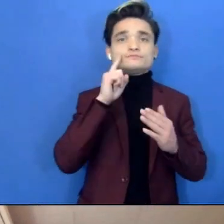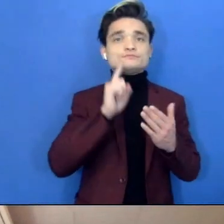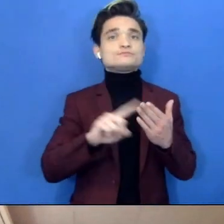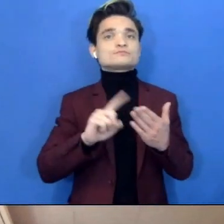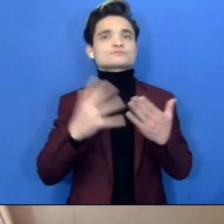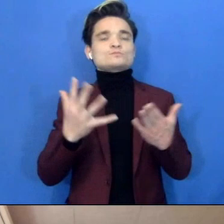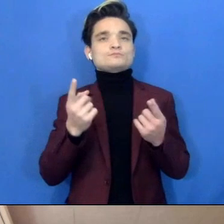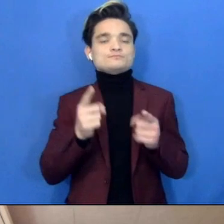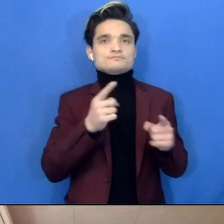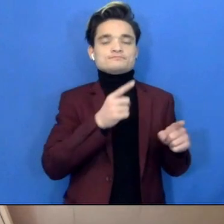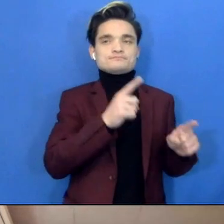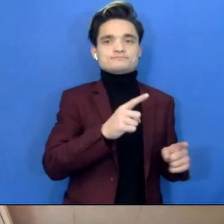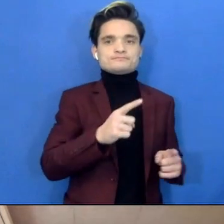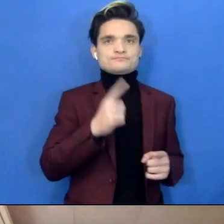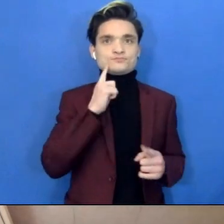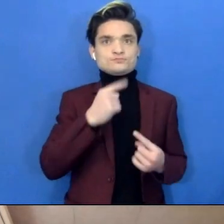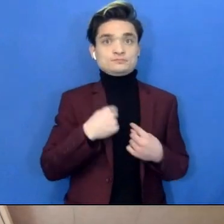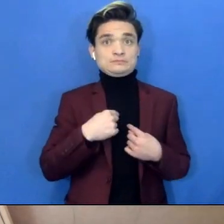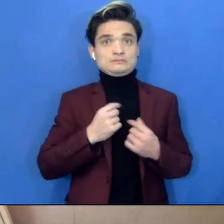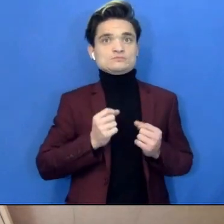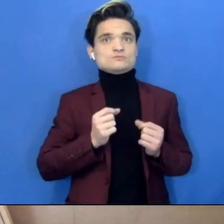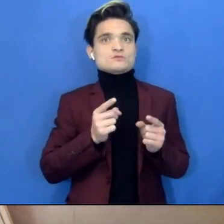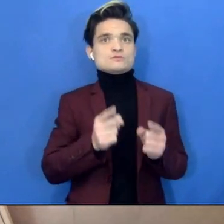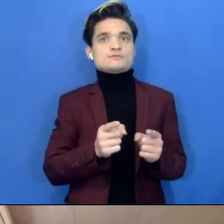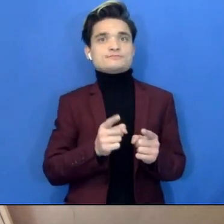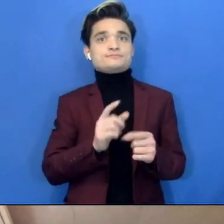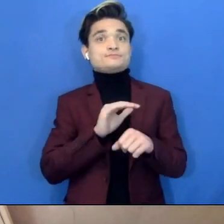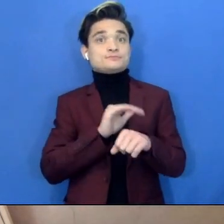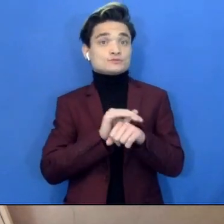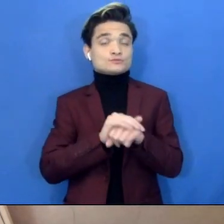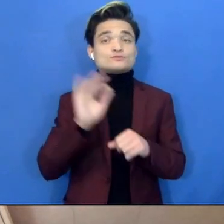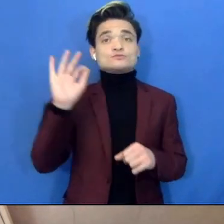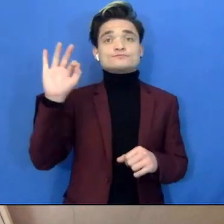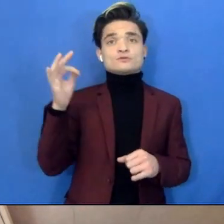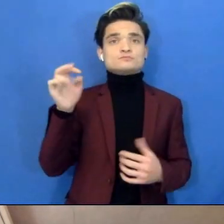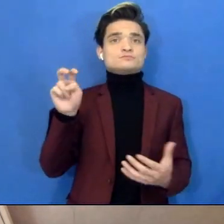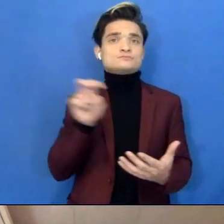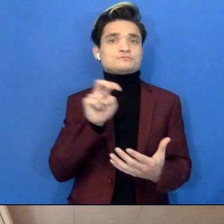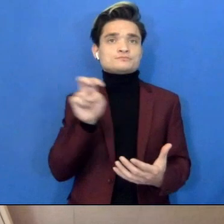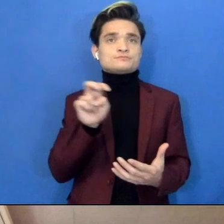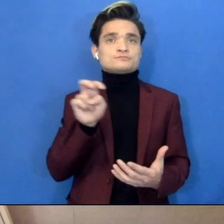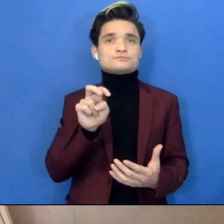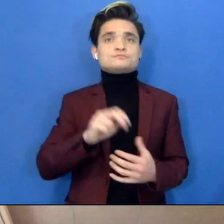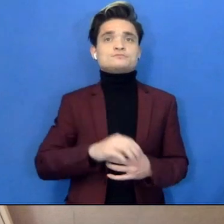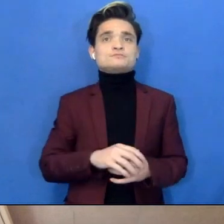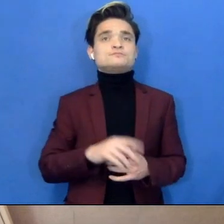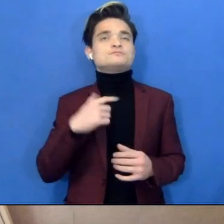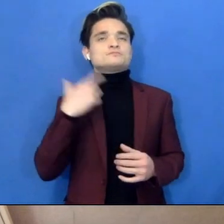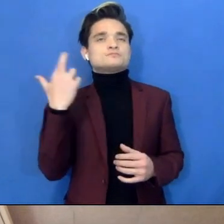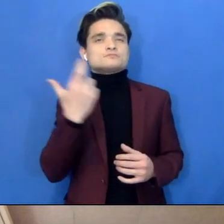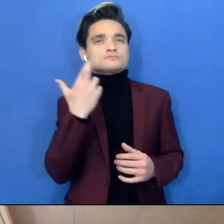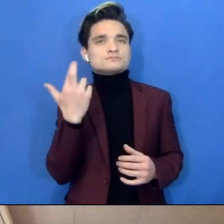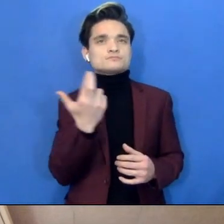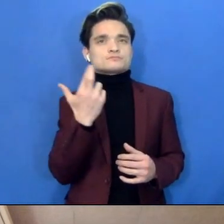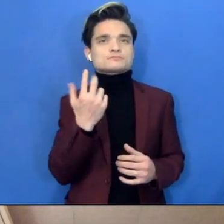other language that I'm able to. And I realized that something was triggering in